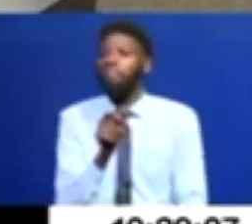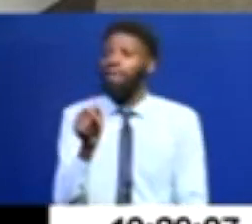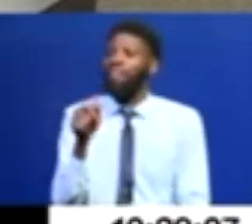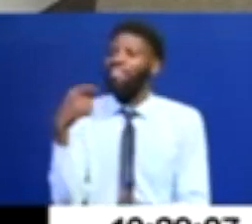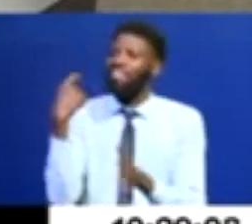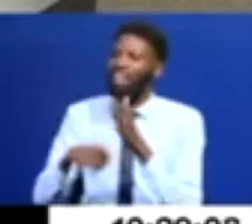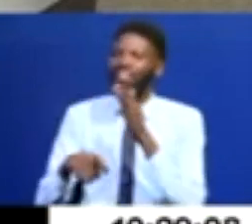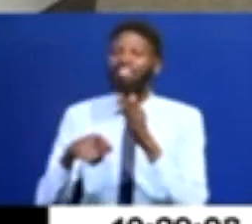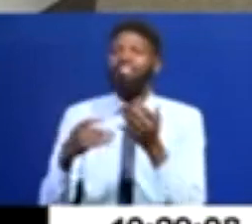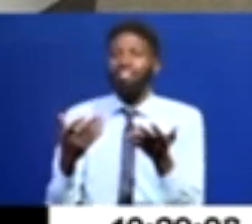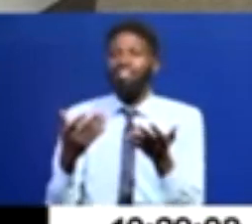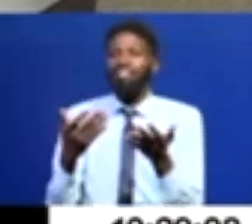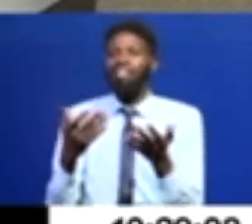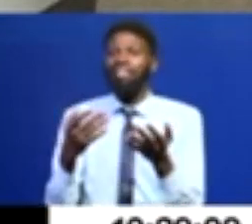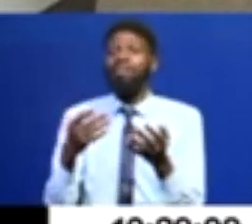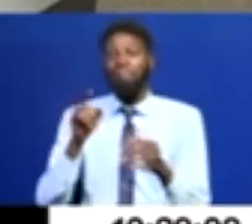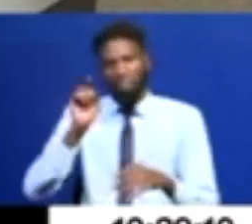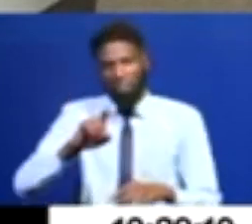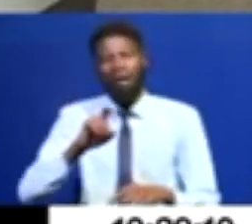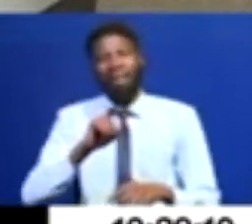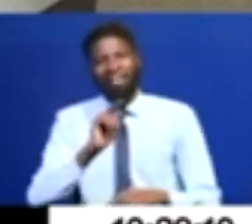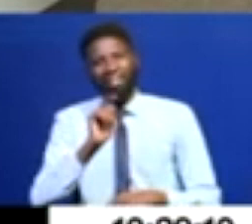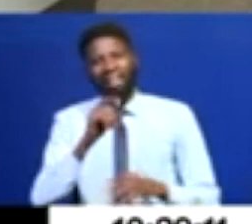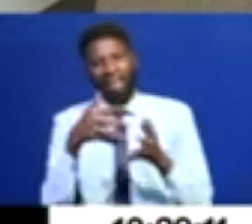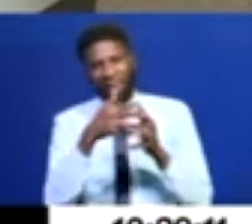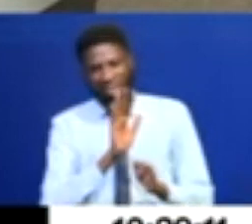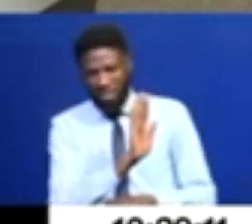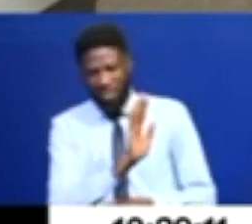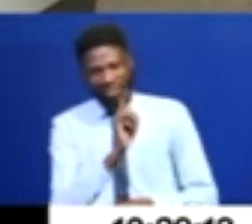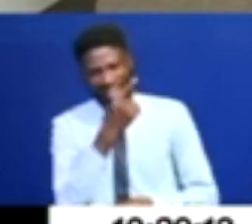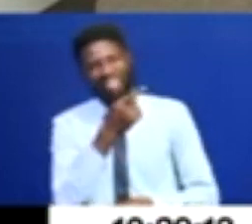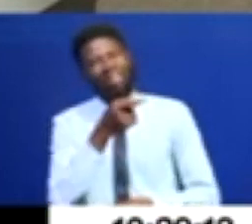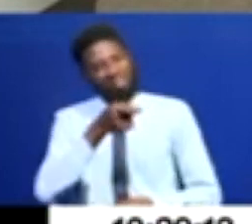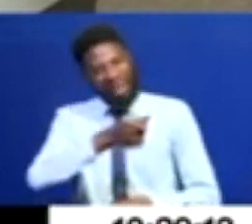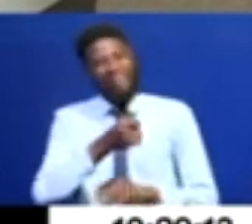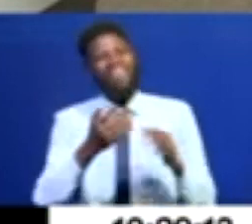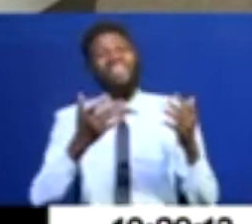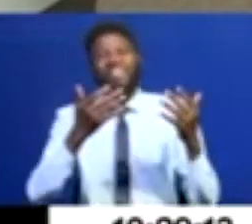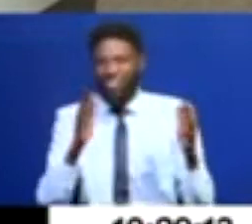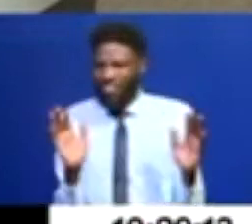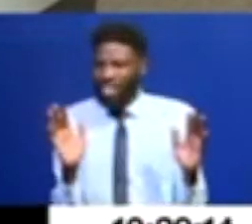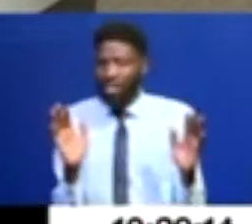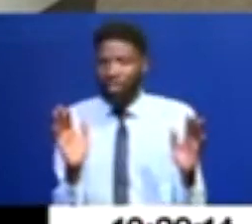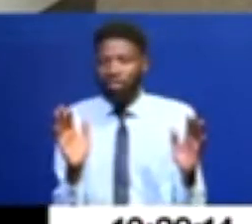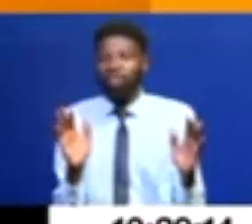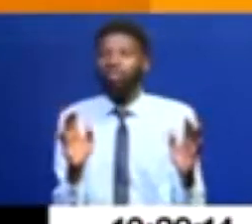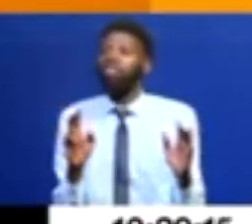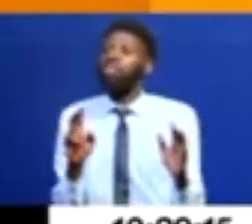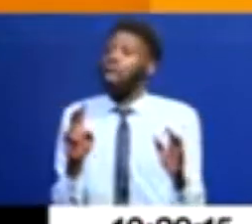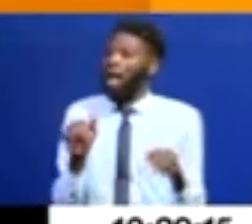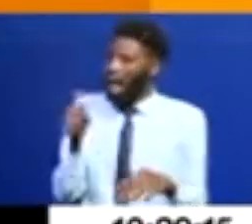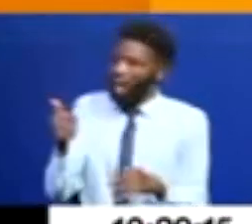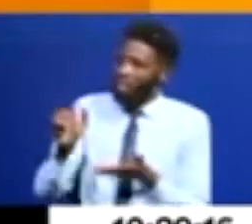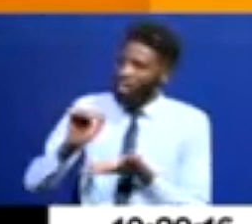foreign company, they first pay their obligations, their tax obligations to the American government first, and then they pay the remainder